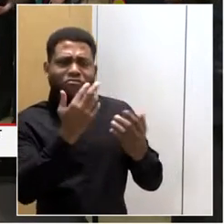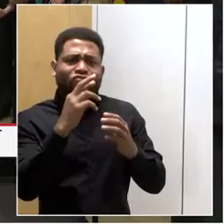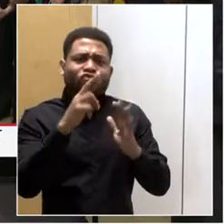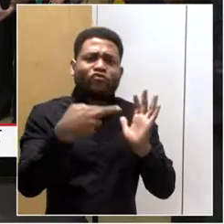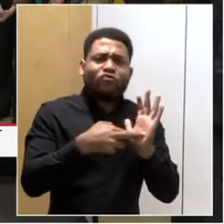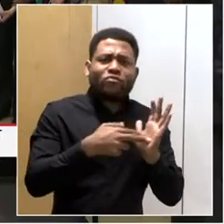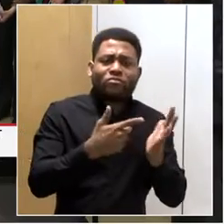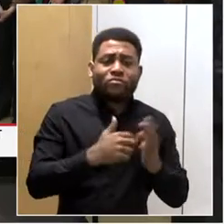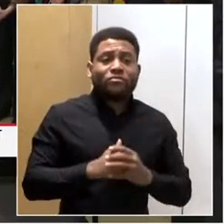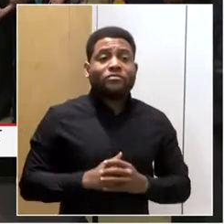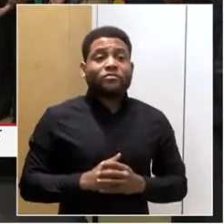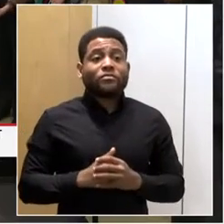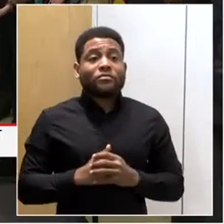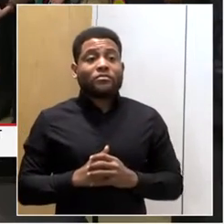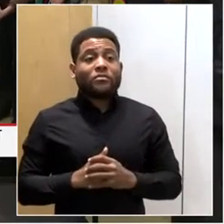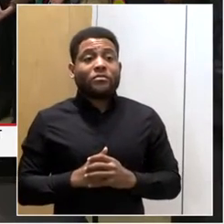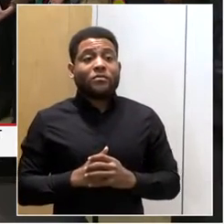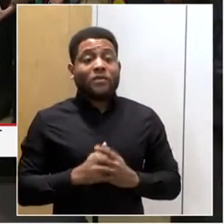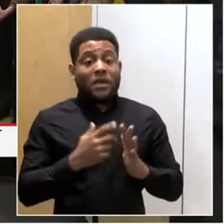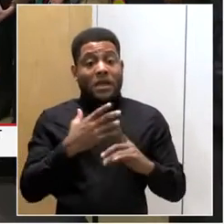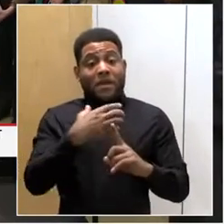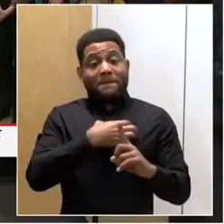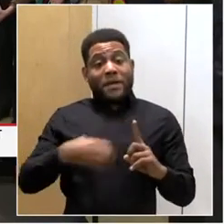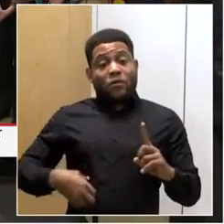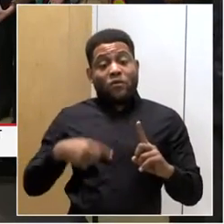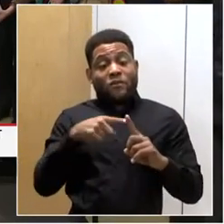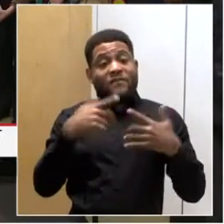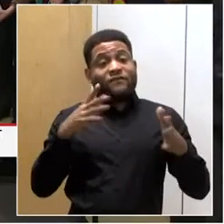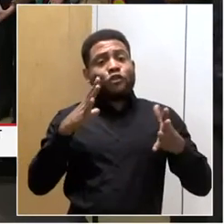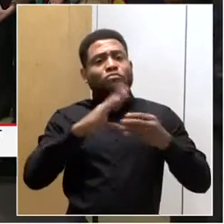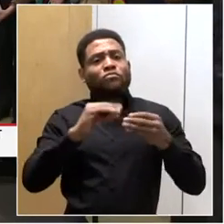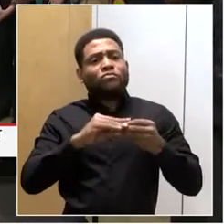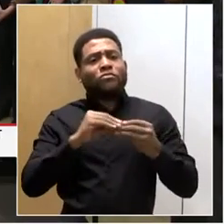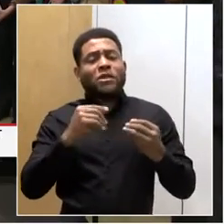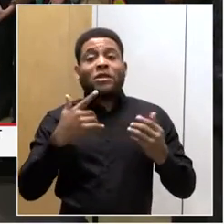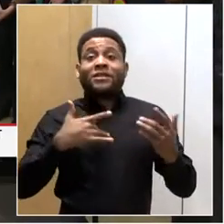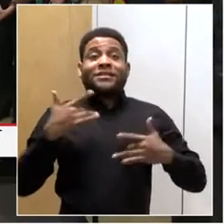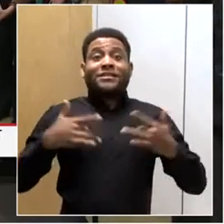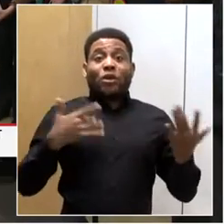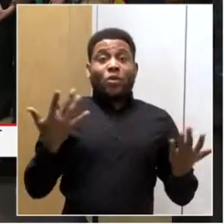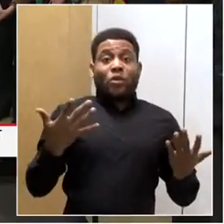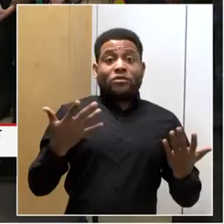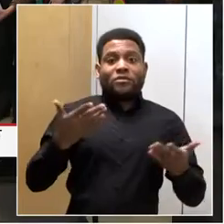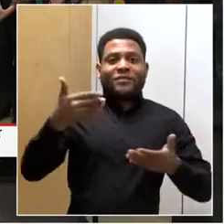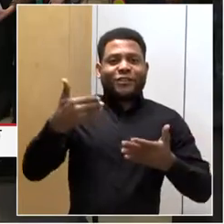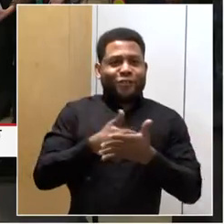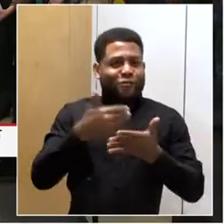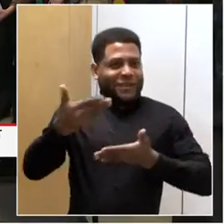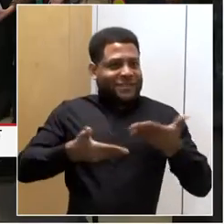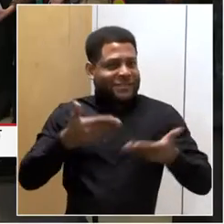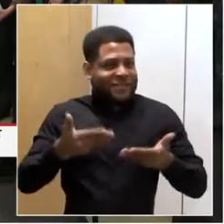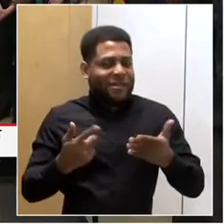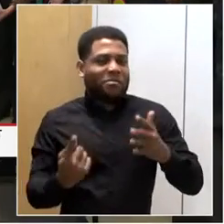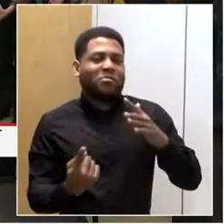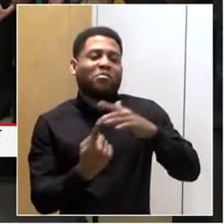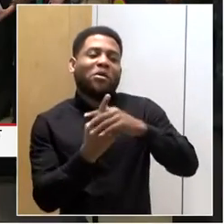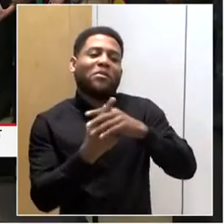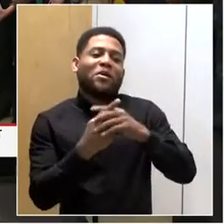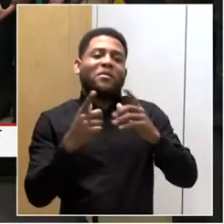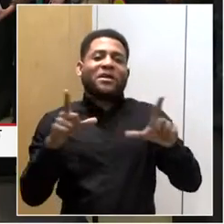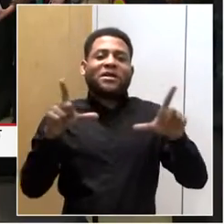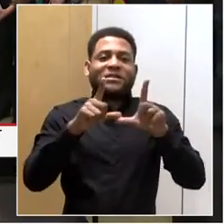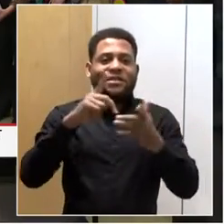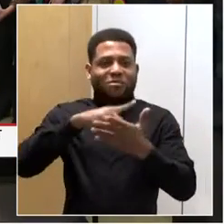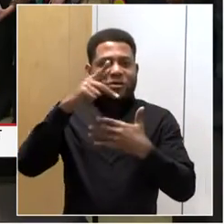Bowser mentioned, today we are announcing an exciting new process, the Popup Permits Program, or as she called it, and we call it,